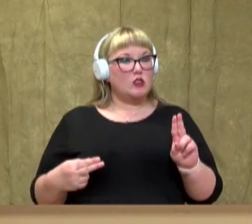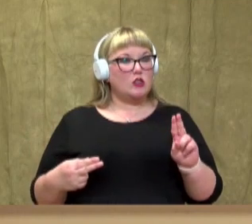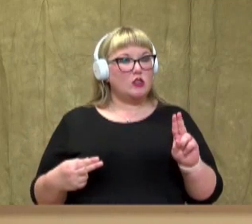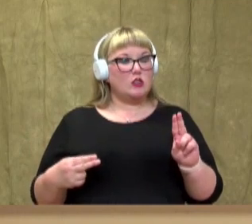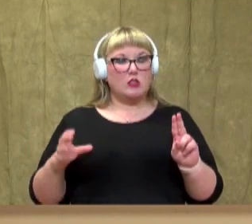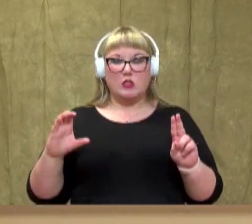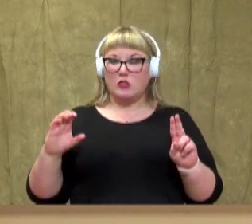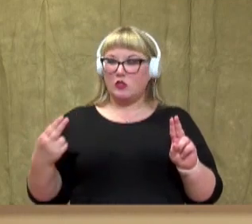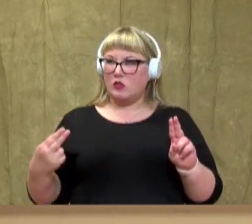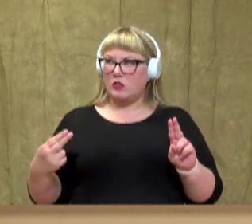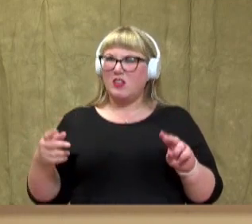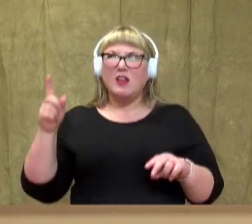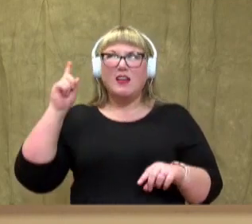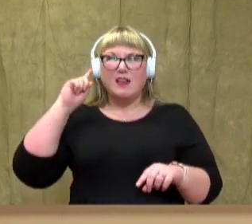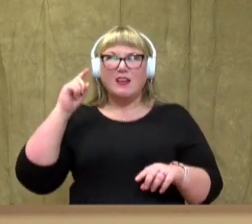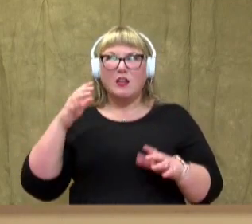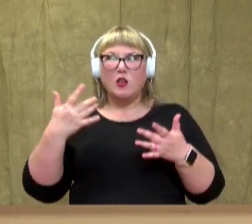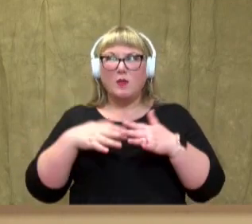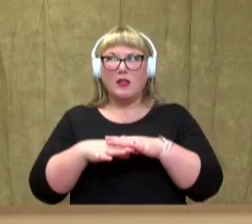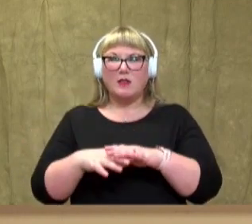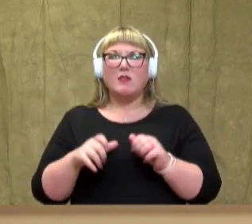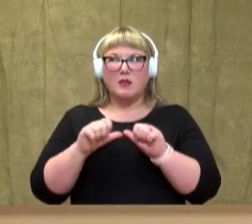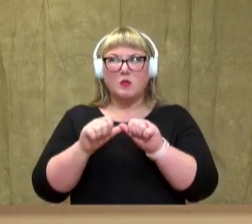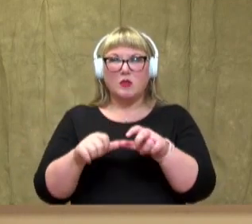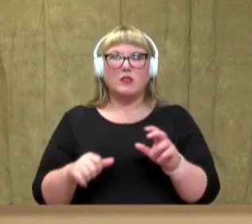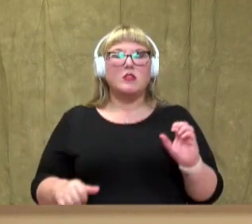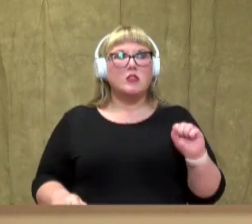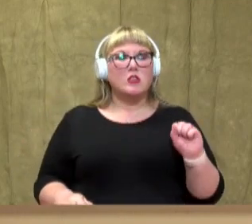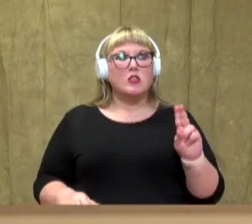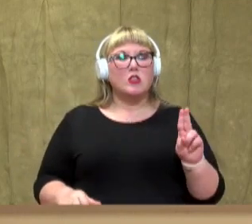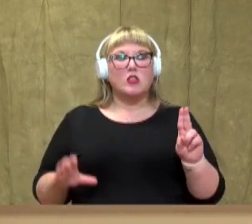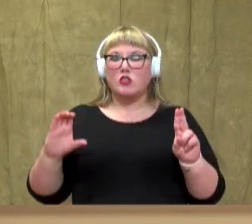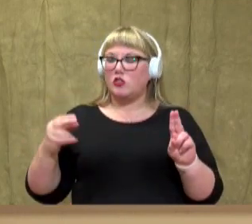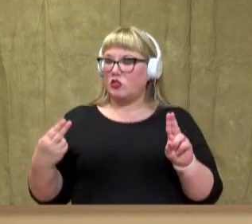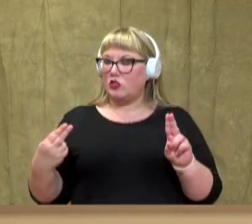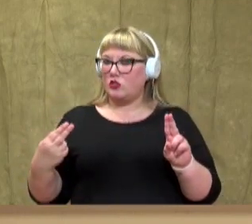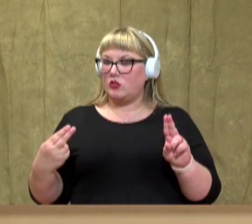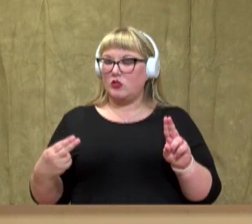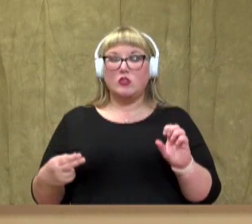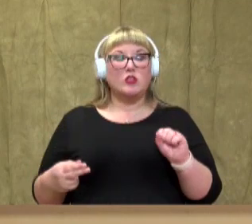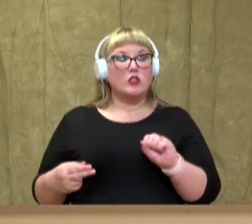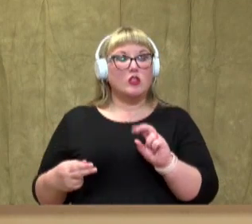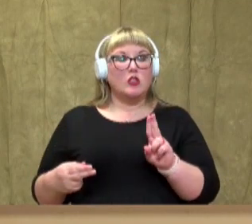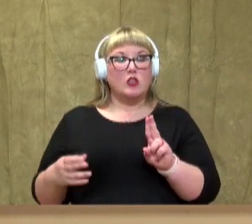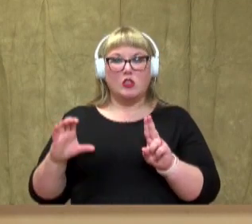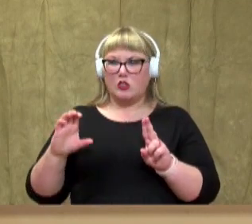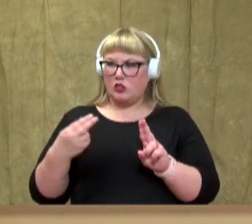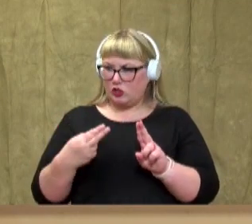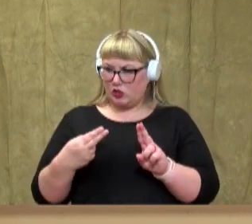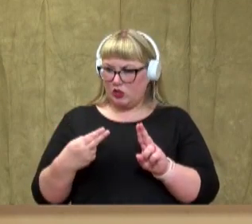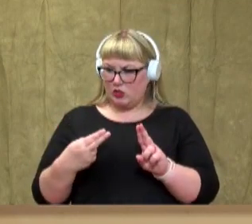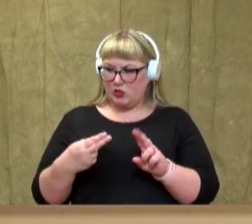Oh, I hear that blending. Keep going, keep going. Ch.